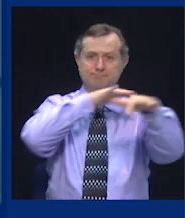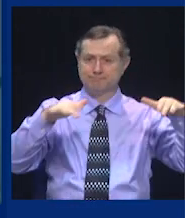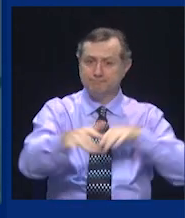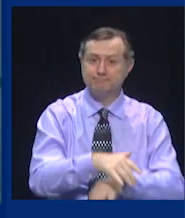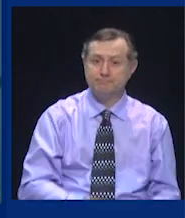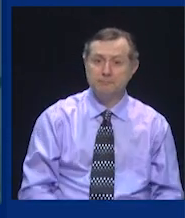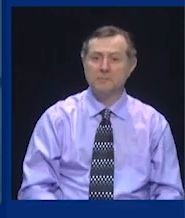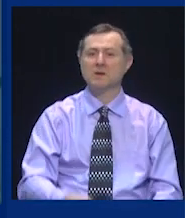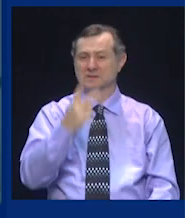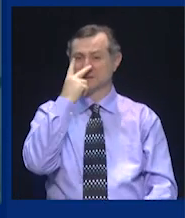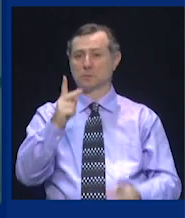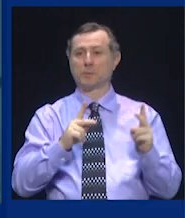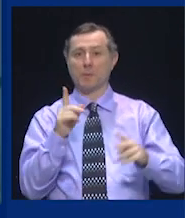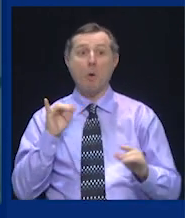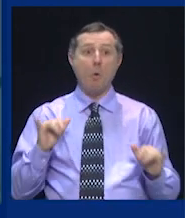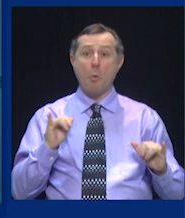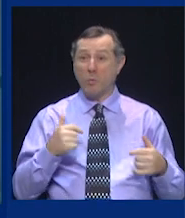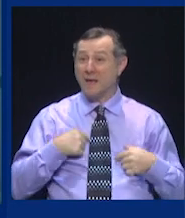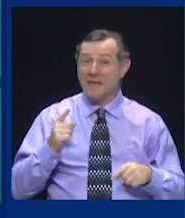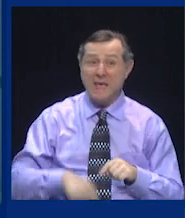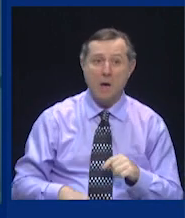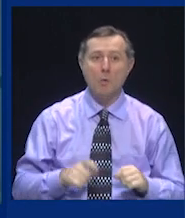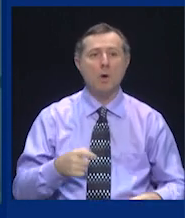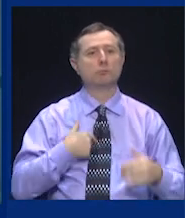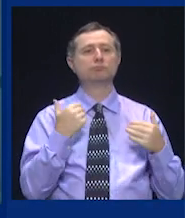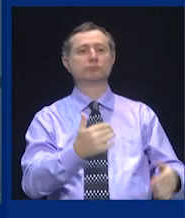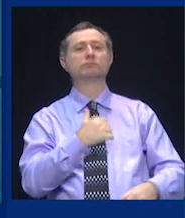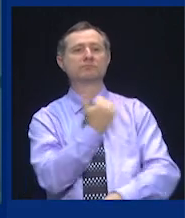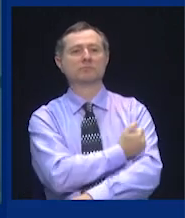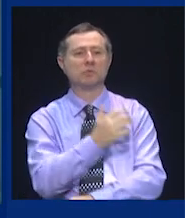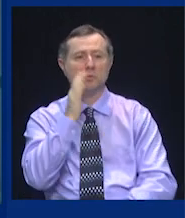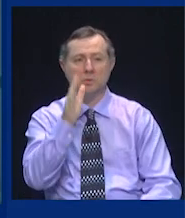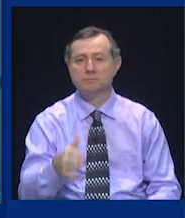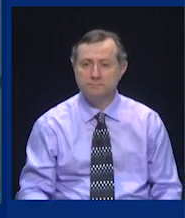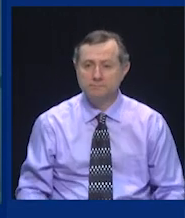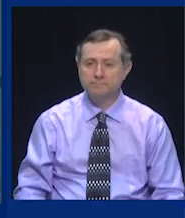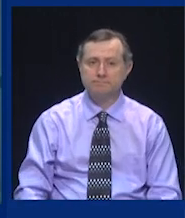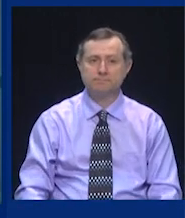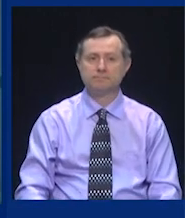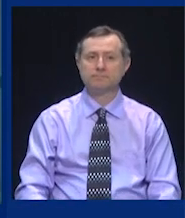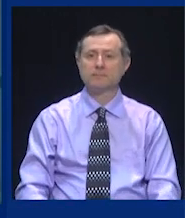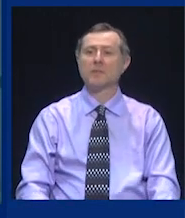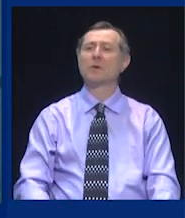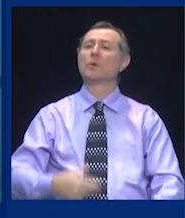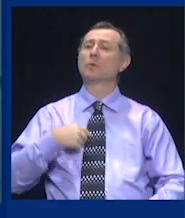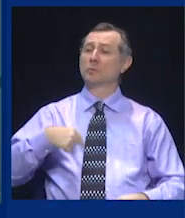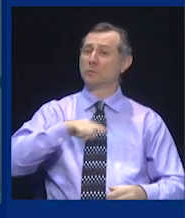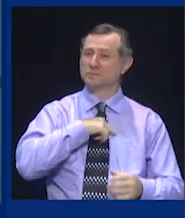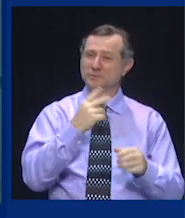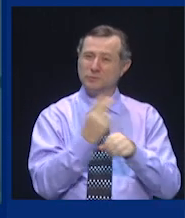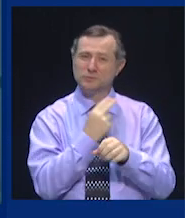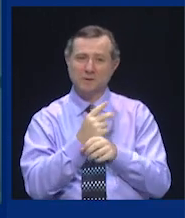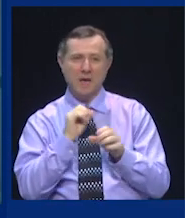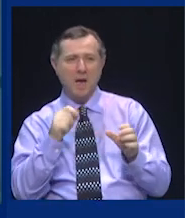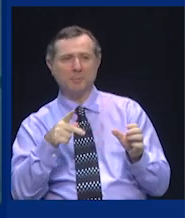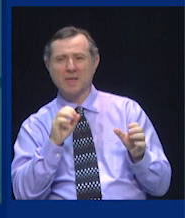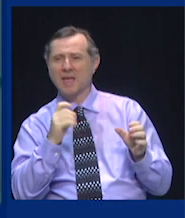real incentive to get vaccinated. And again, with our Excelsior Pass, you can do it easily.